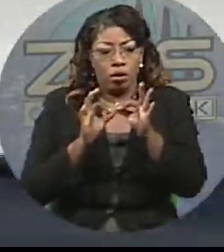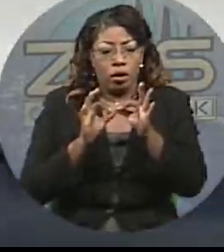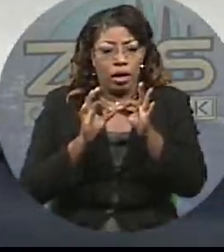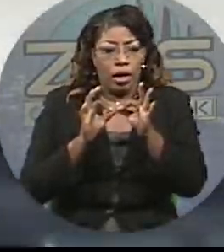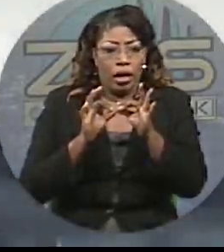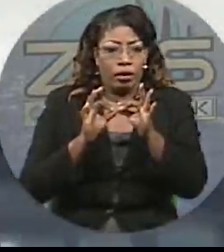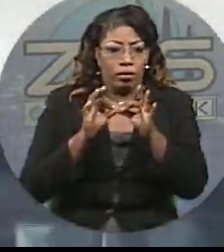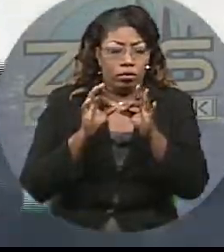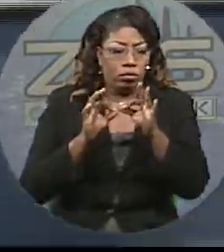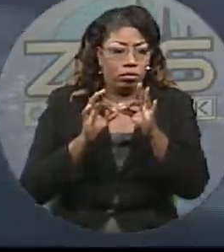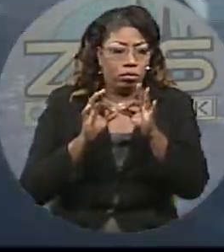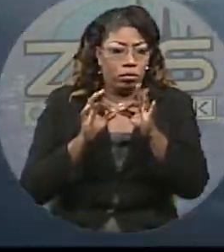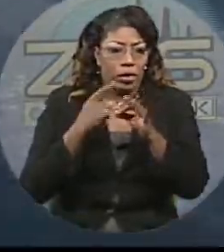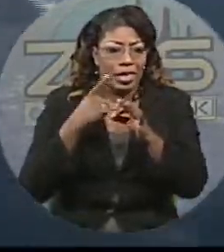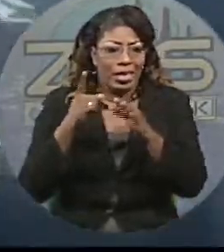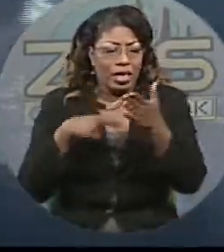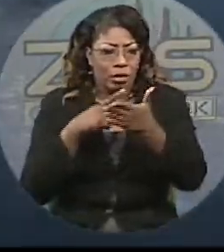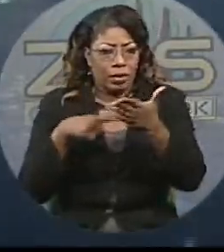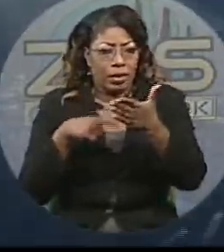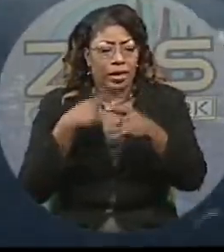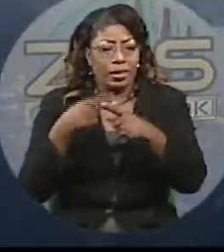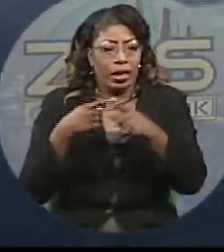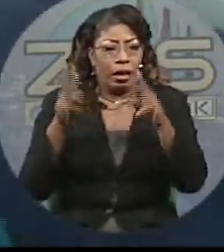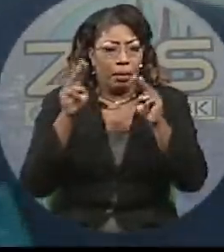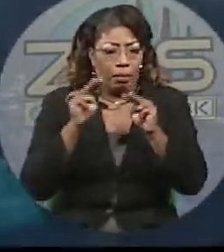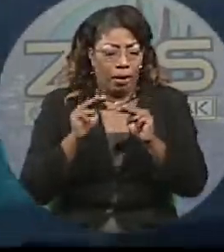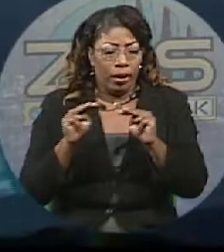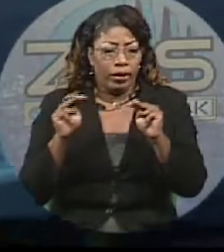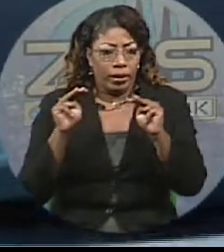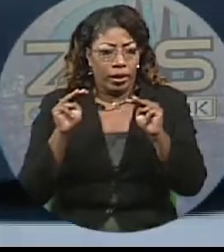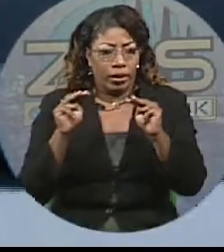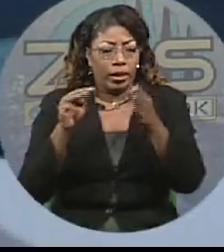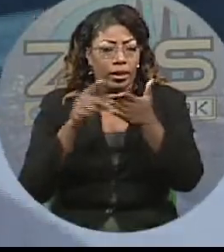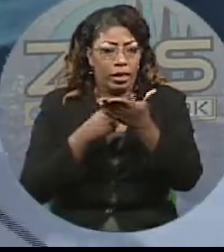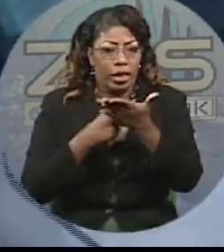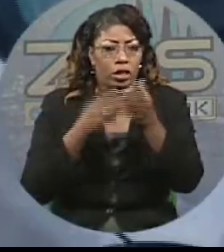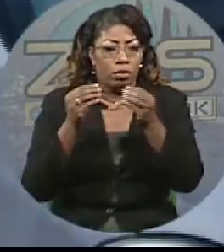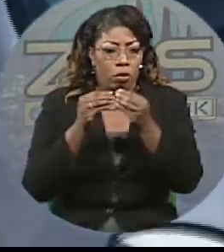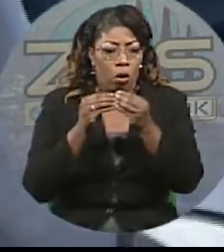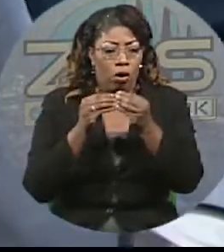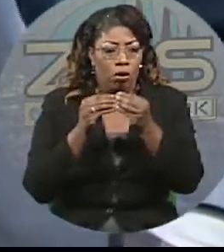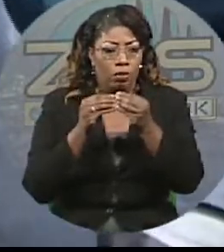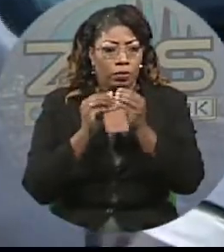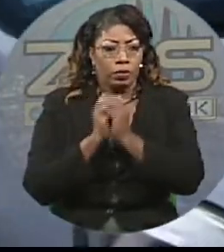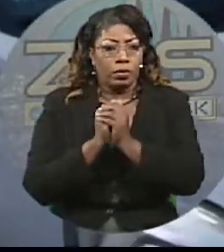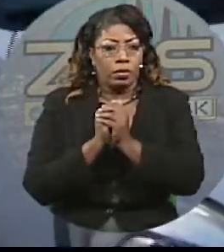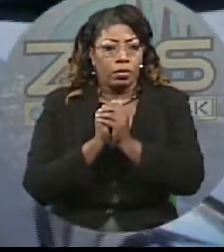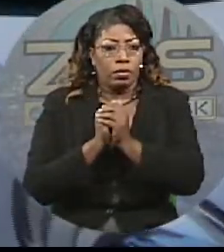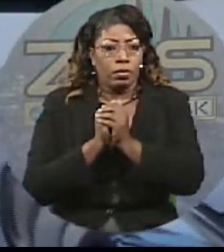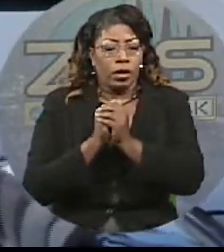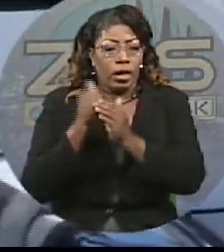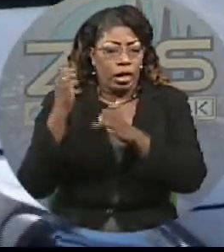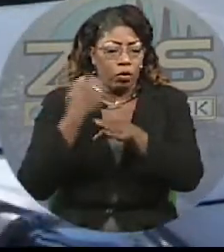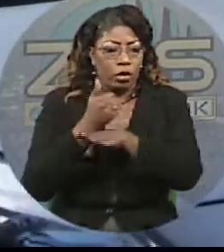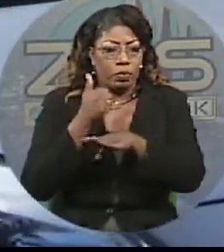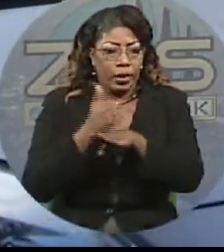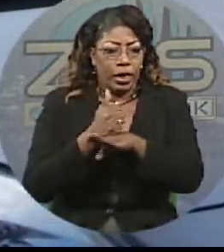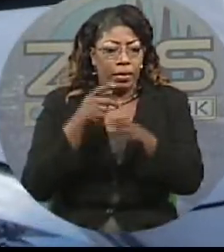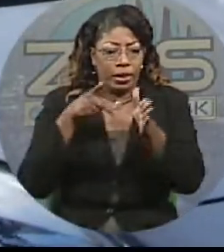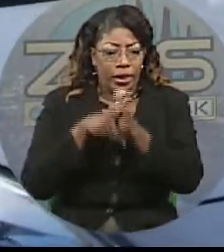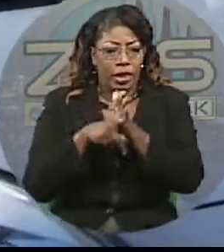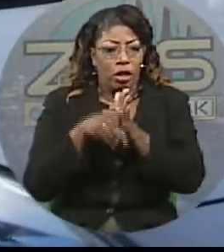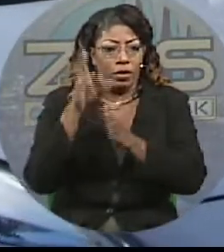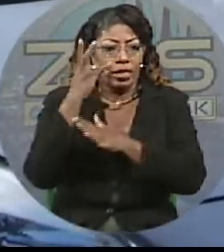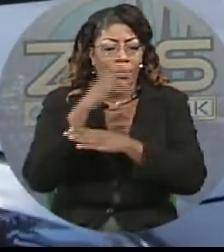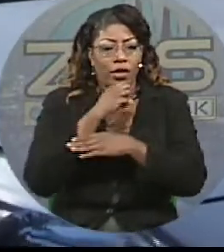been dismissed until Monday to allow legal discussions to take place. 36-year-old Neely is accused of aiding and abetting in the murder of